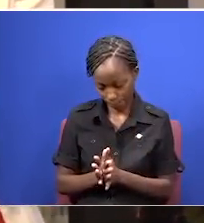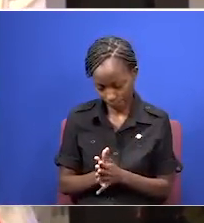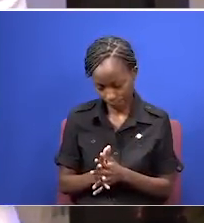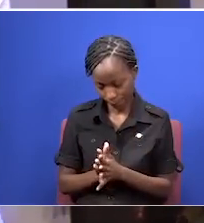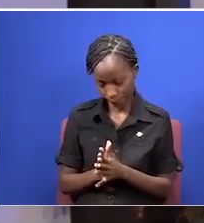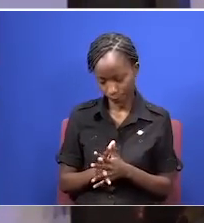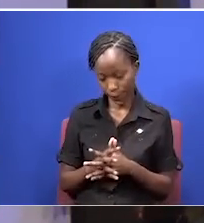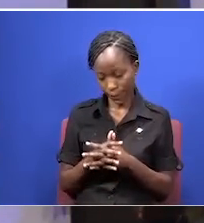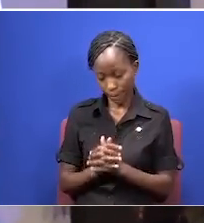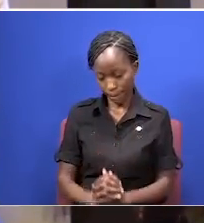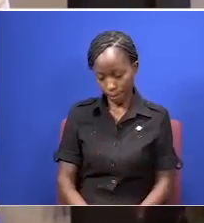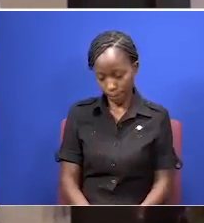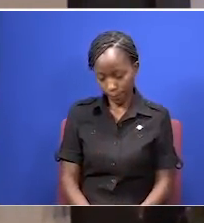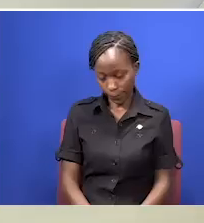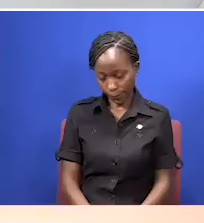oh